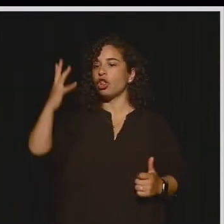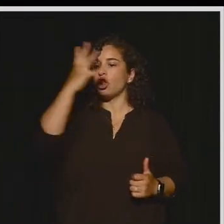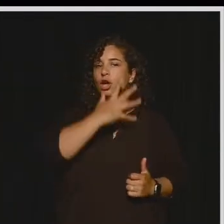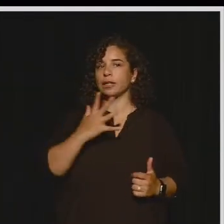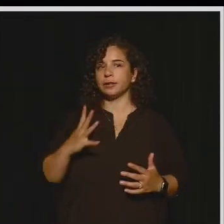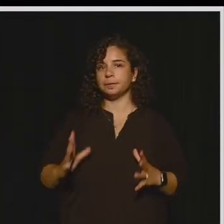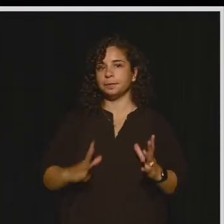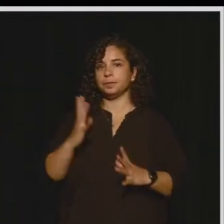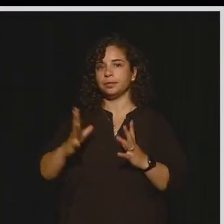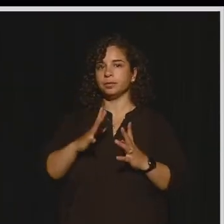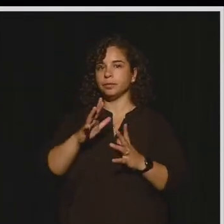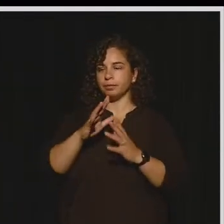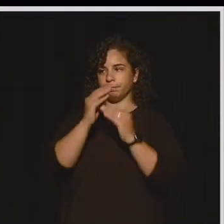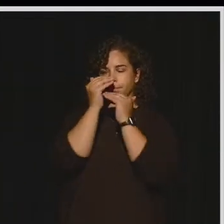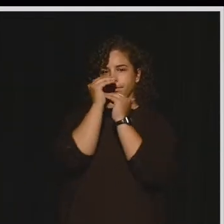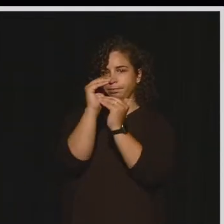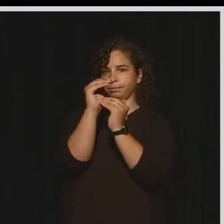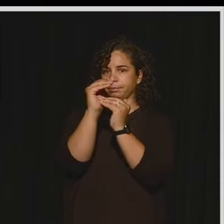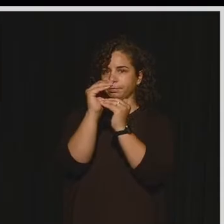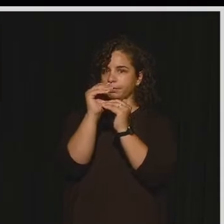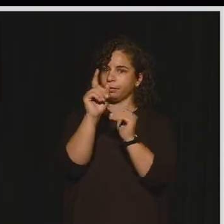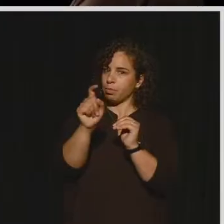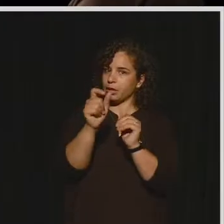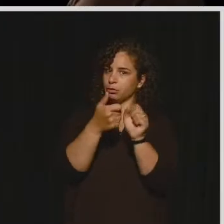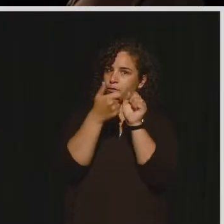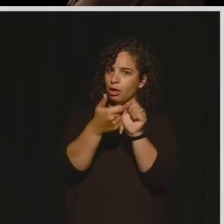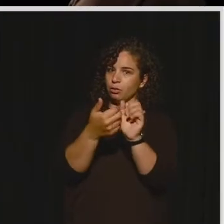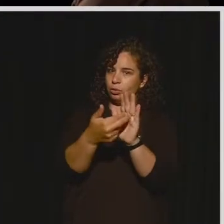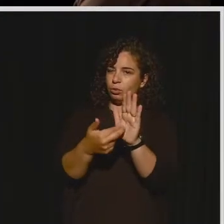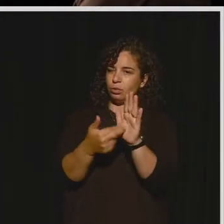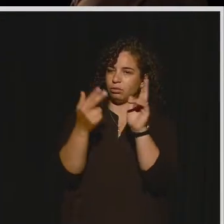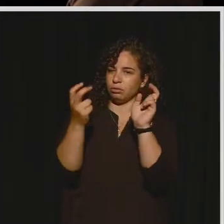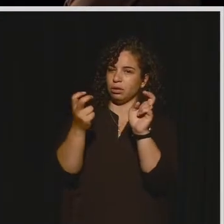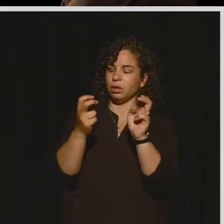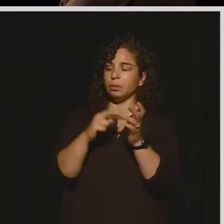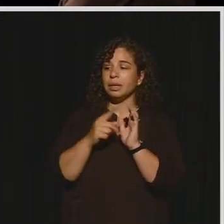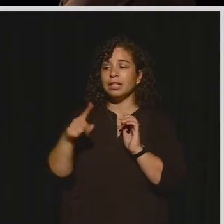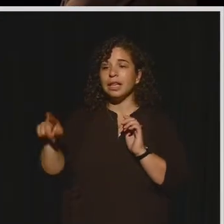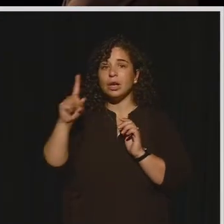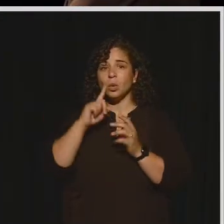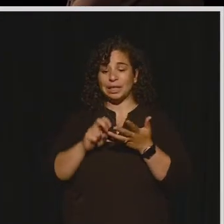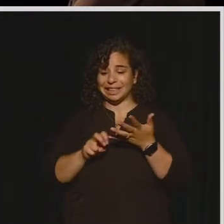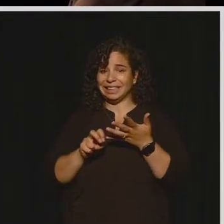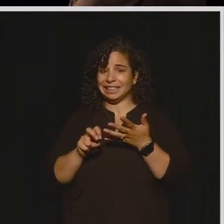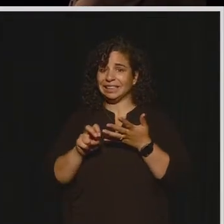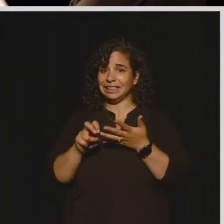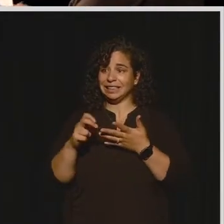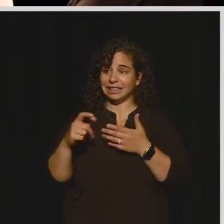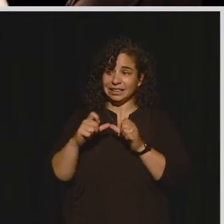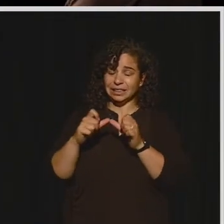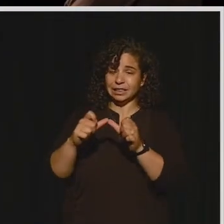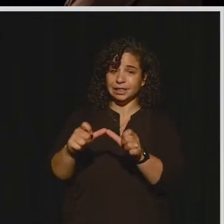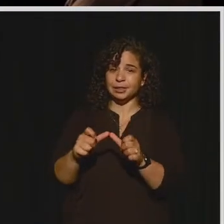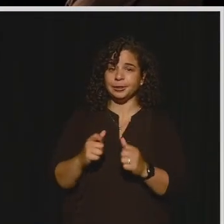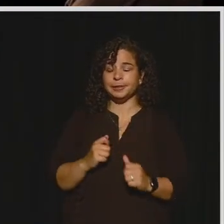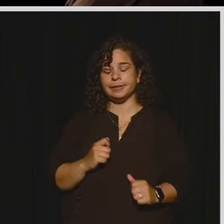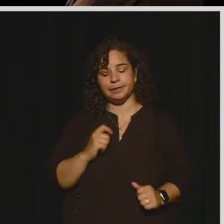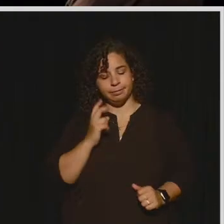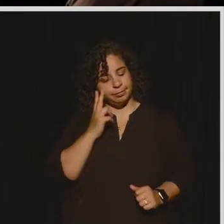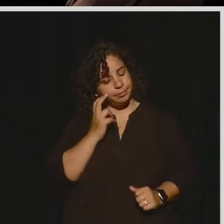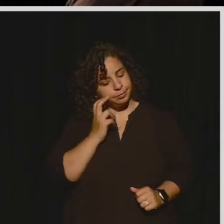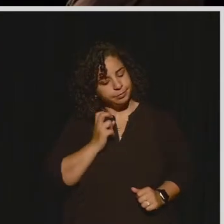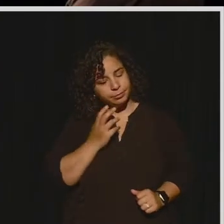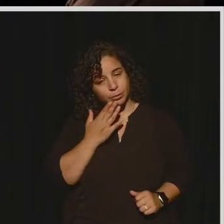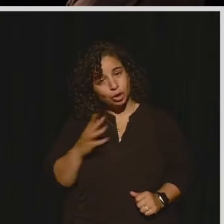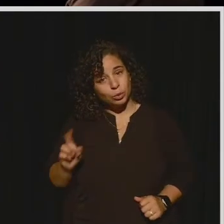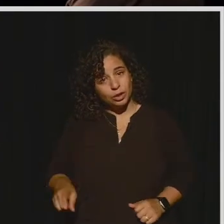I have questions as those people continue to rise into ascendancy. I think it's a really great question. I think bar culture has to